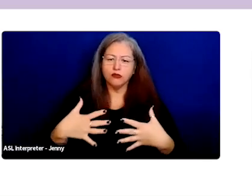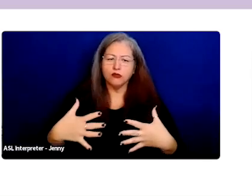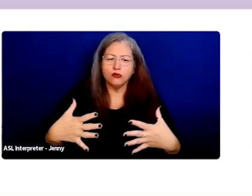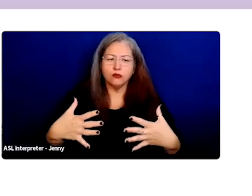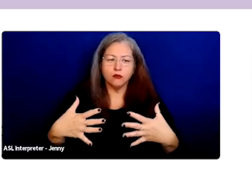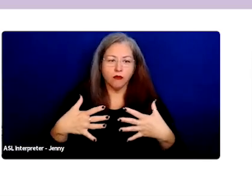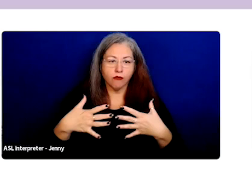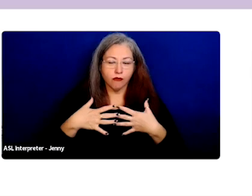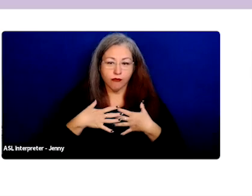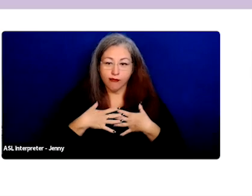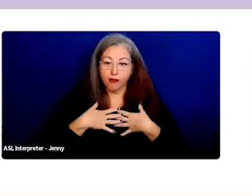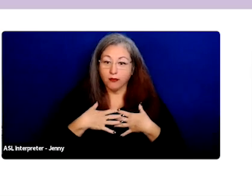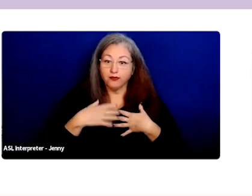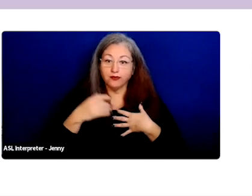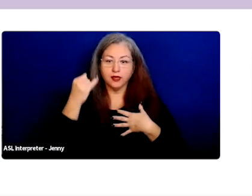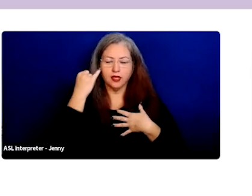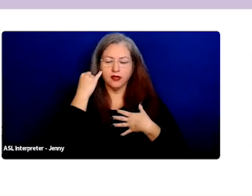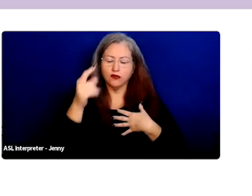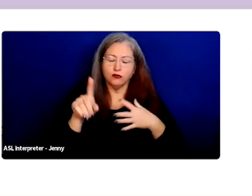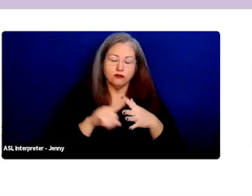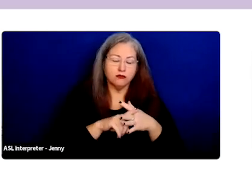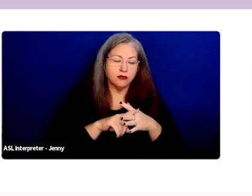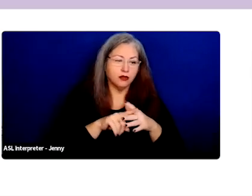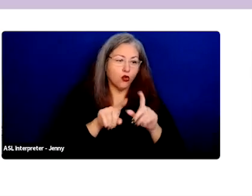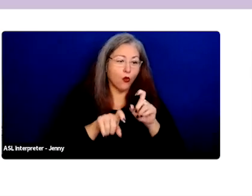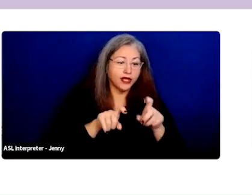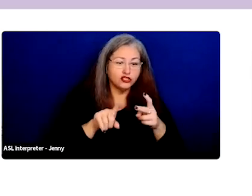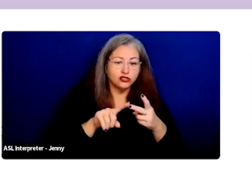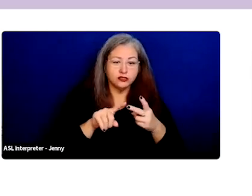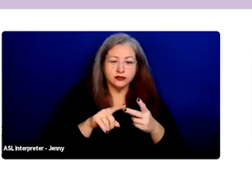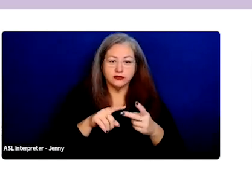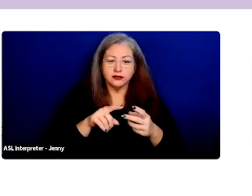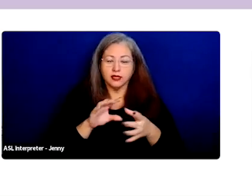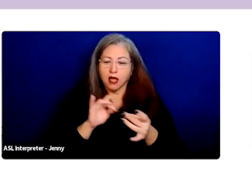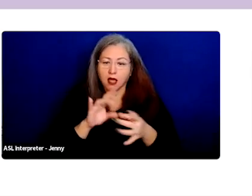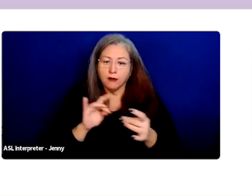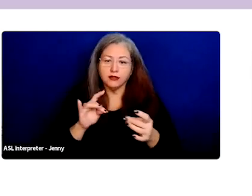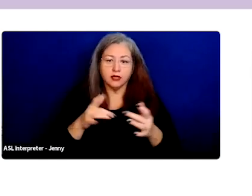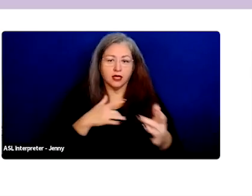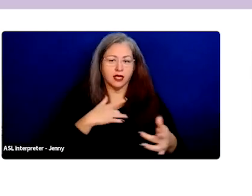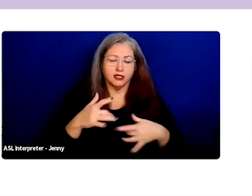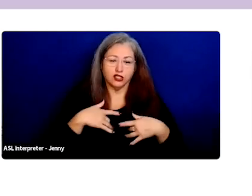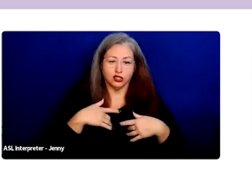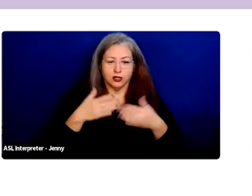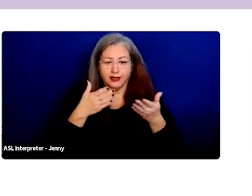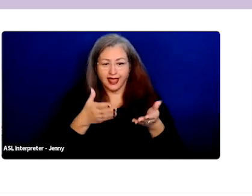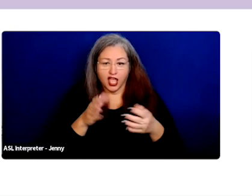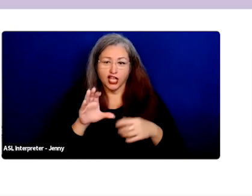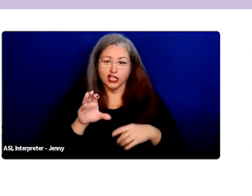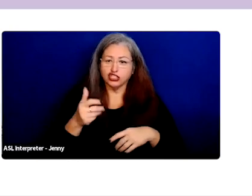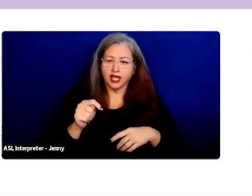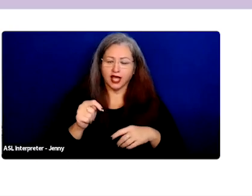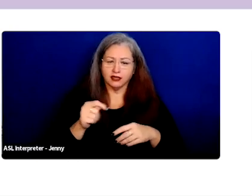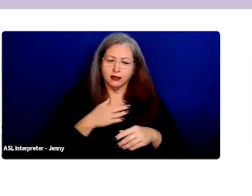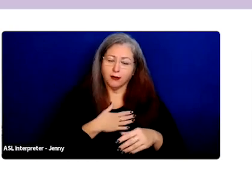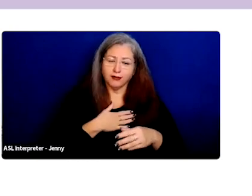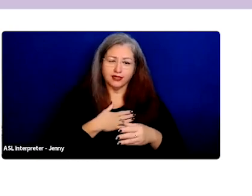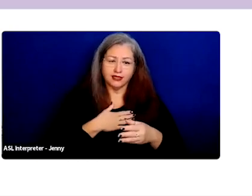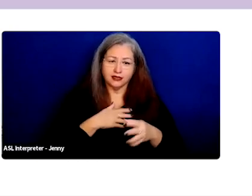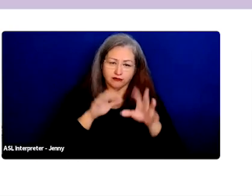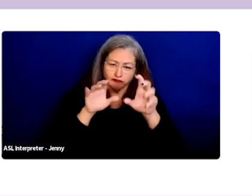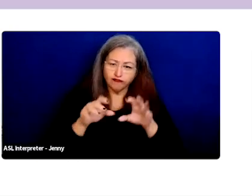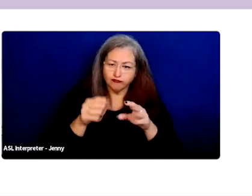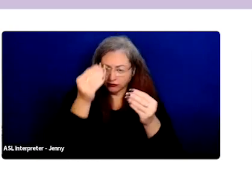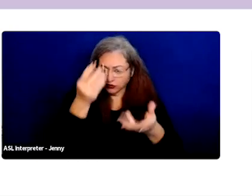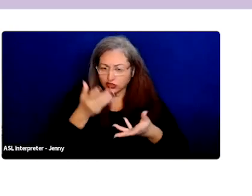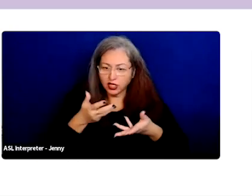And if there are any questions, comments, or concerns in the chat, please, please, please, please share.